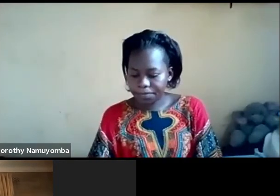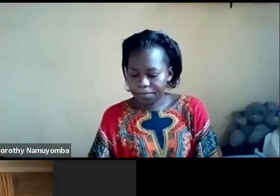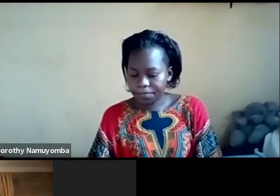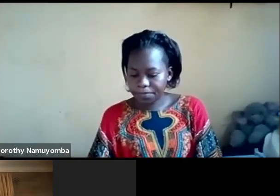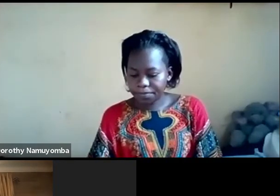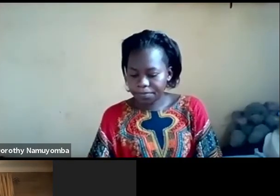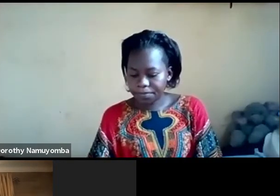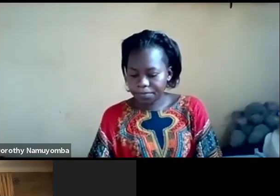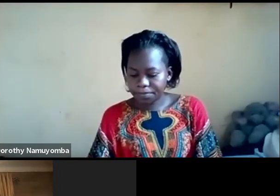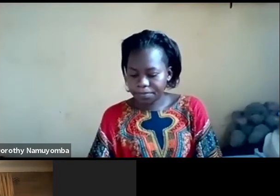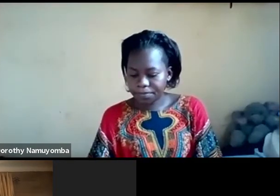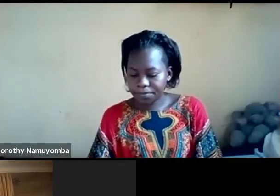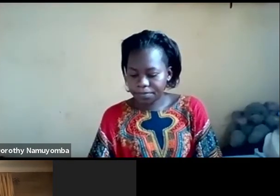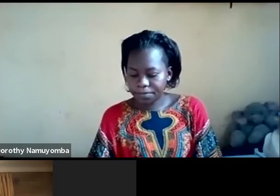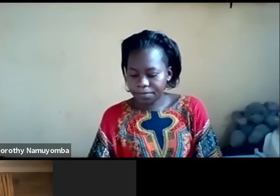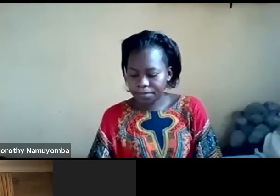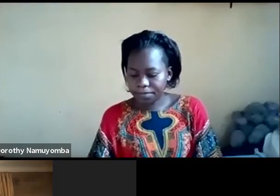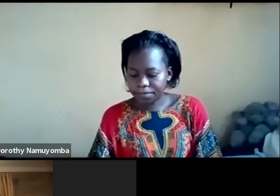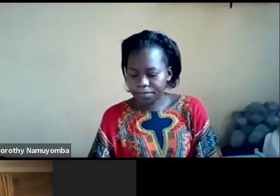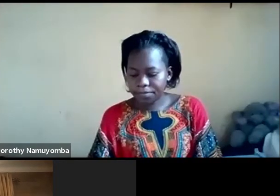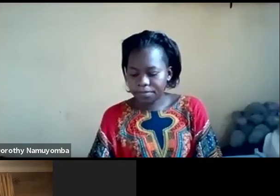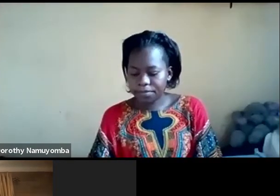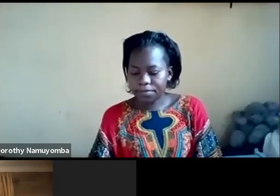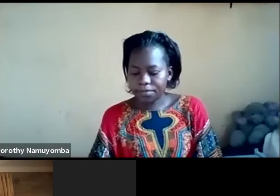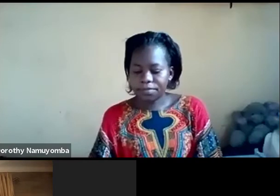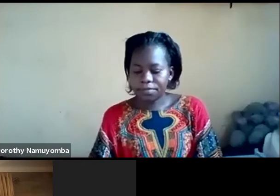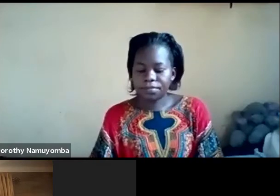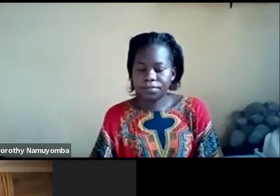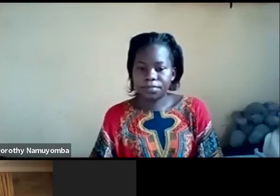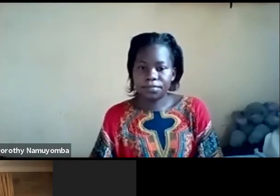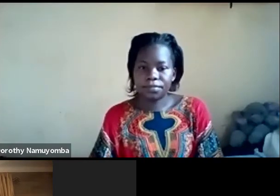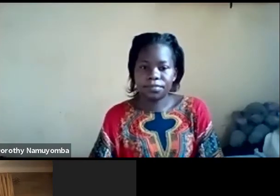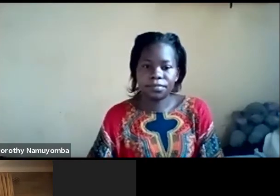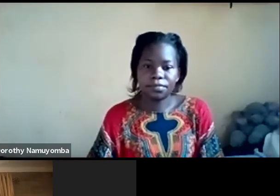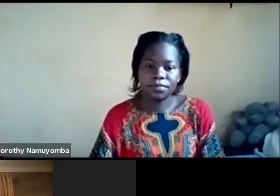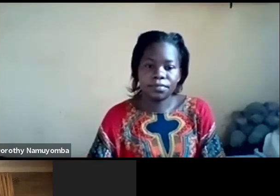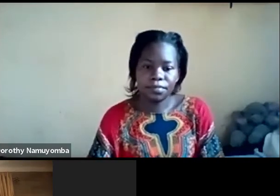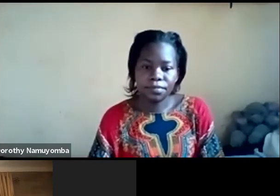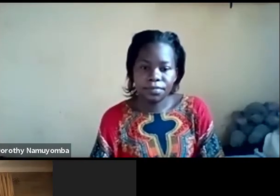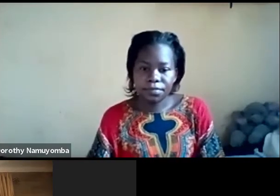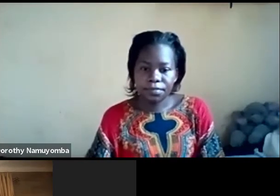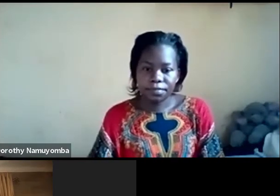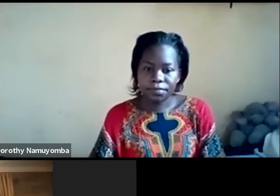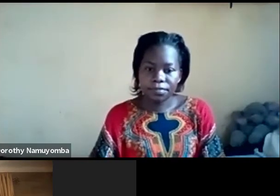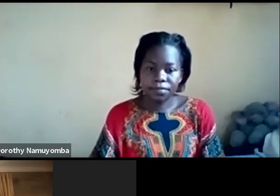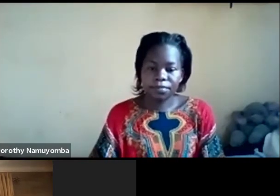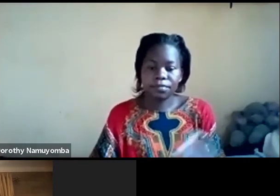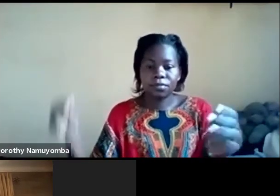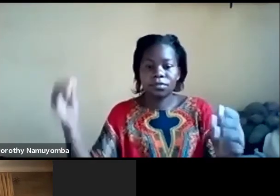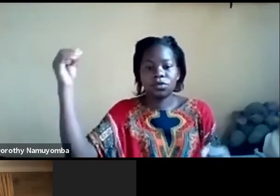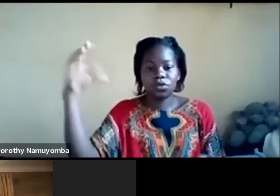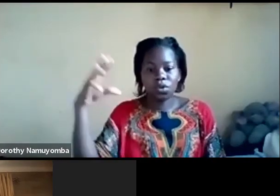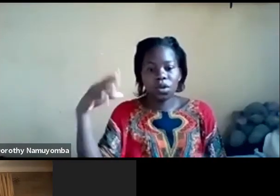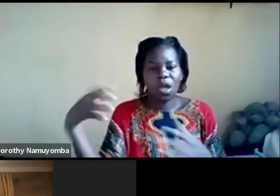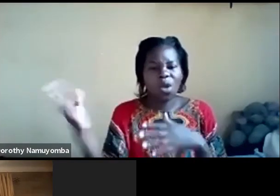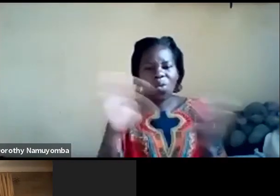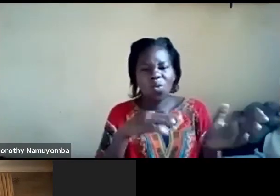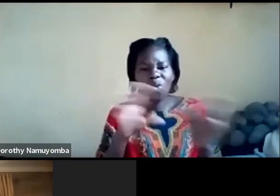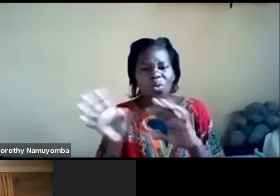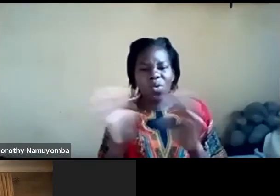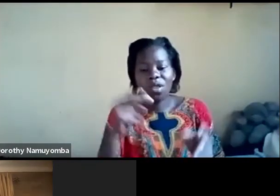going to talk about renewable energy. Renewable energy is big. We're already talking about things like solar, wind, and panel. I'd actually hope to have